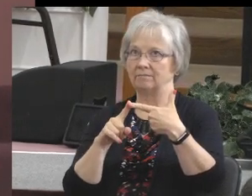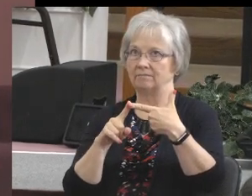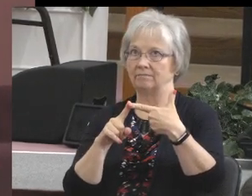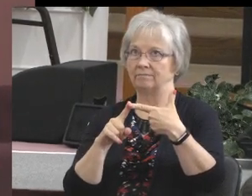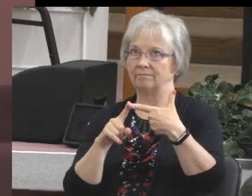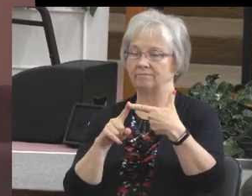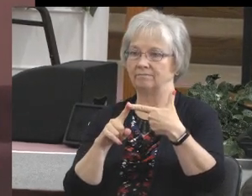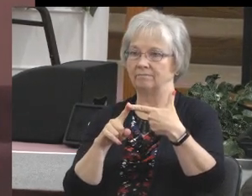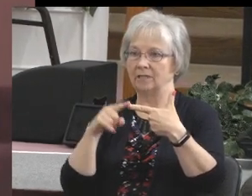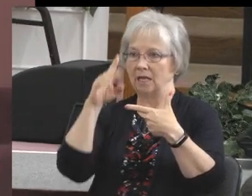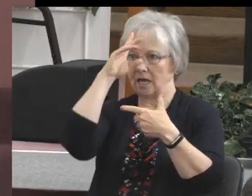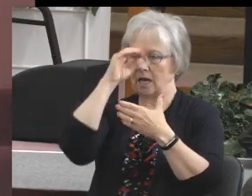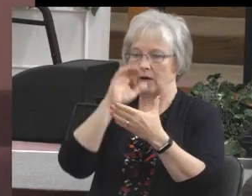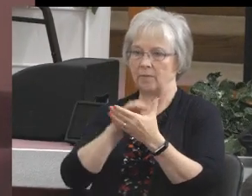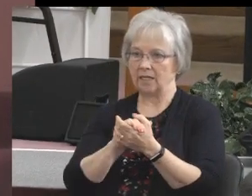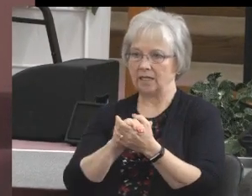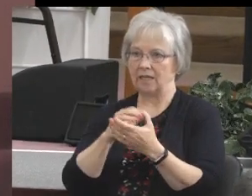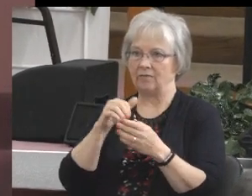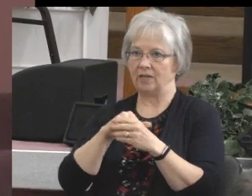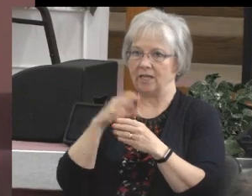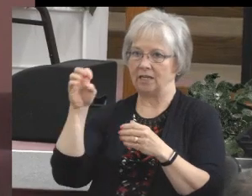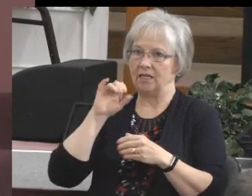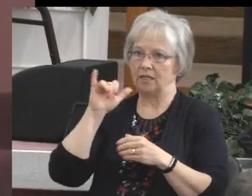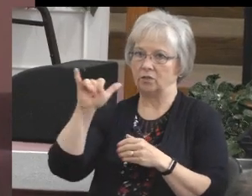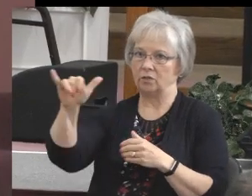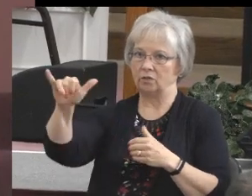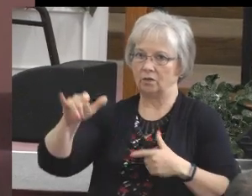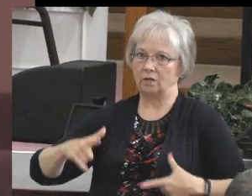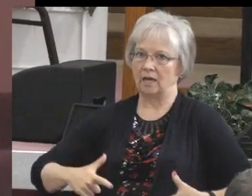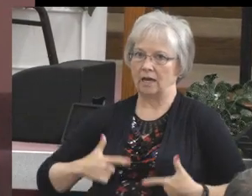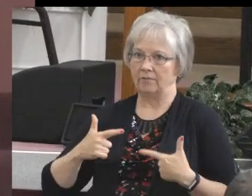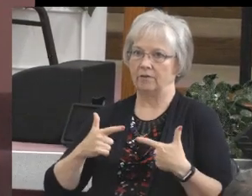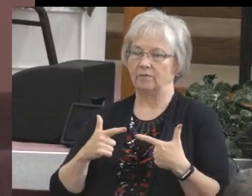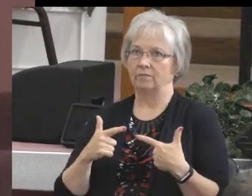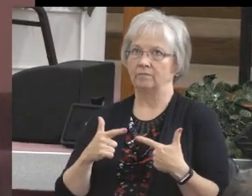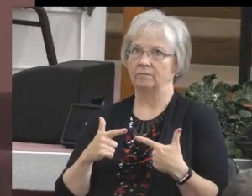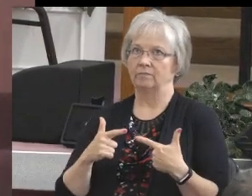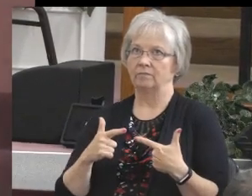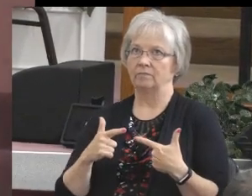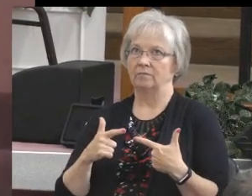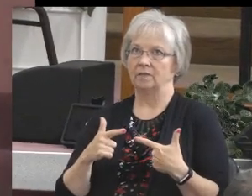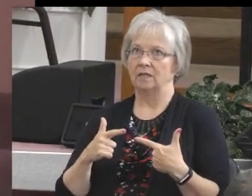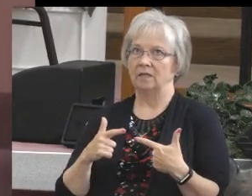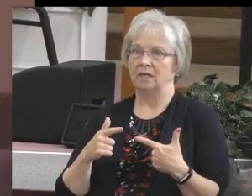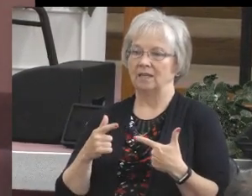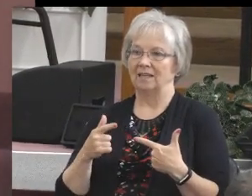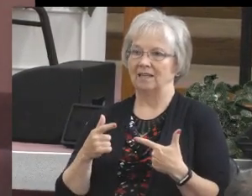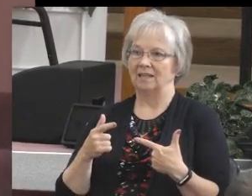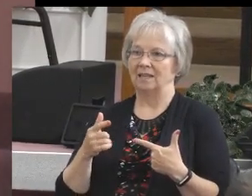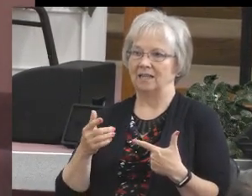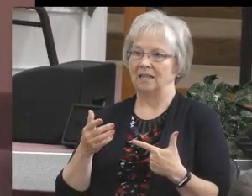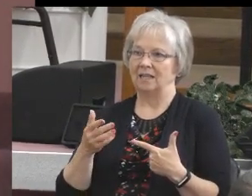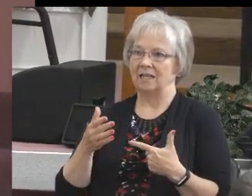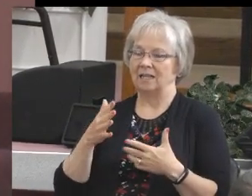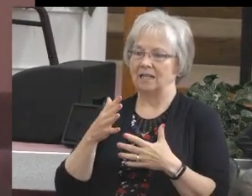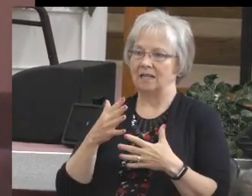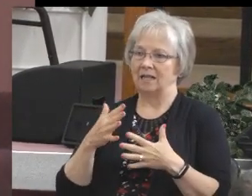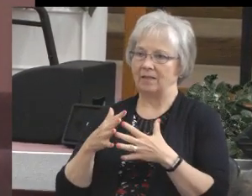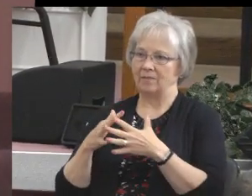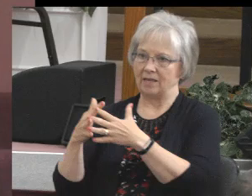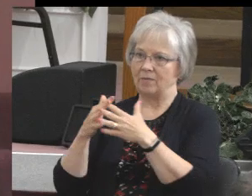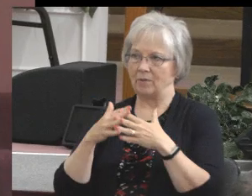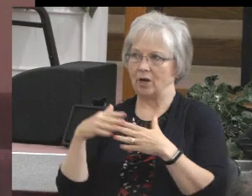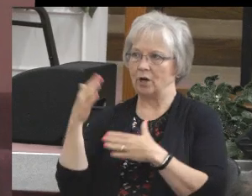symbol of our belief in eternal life. Let me repeat that. The American flag, the second fold of